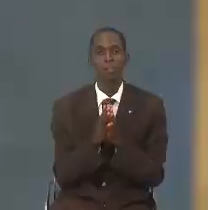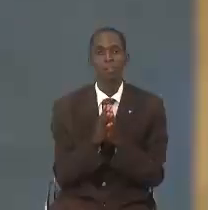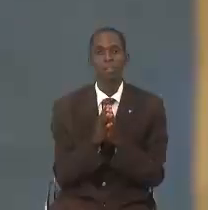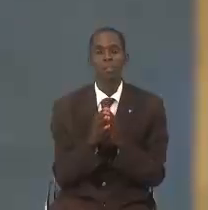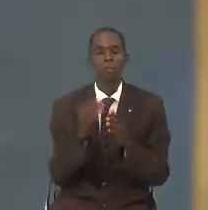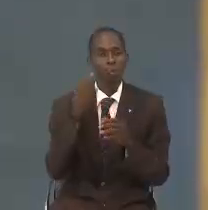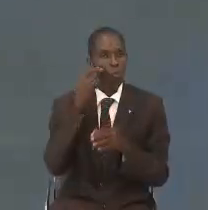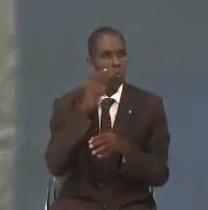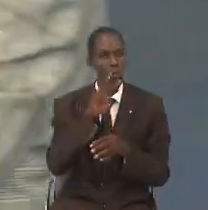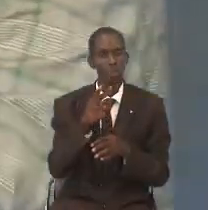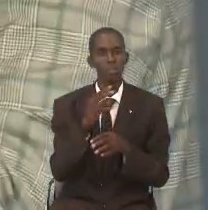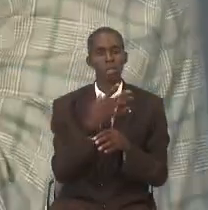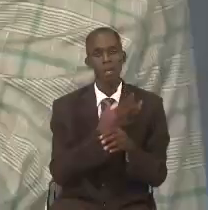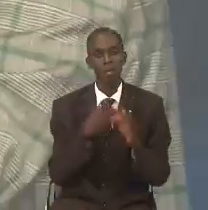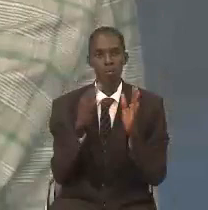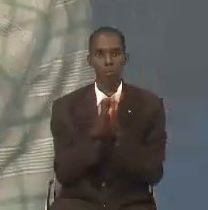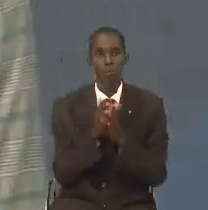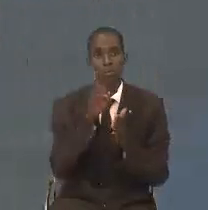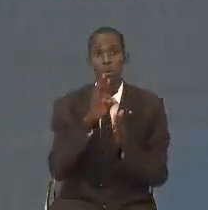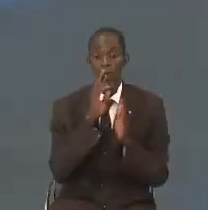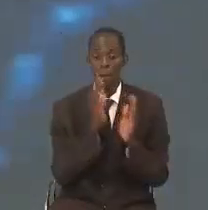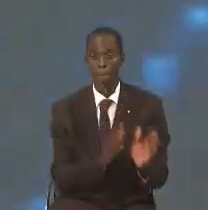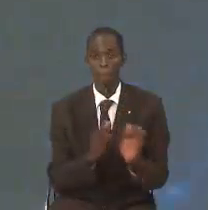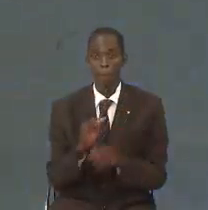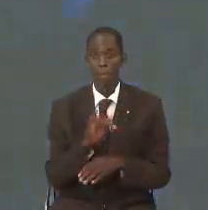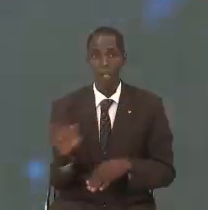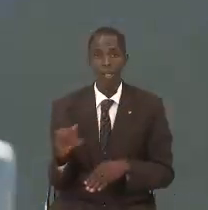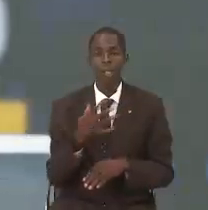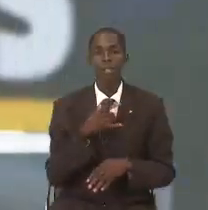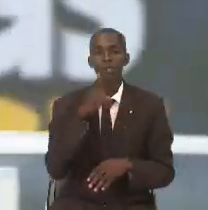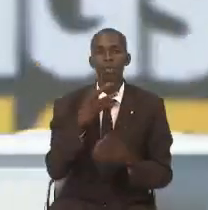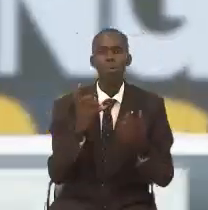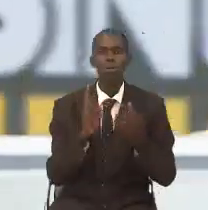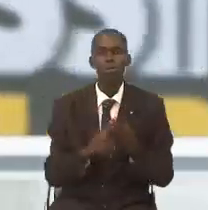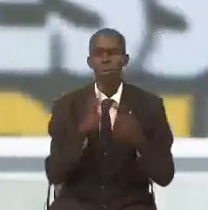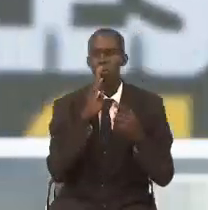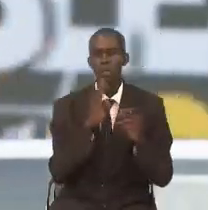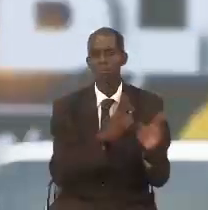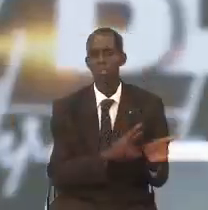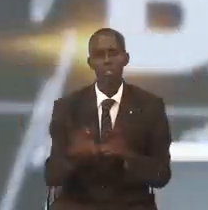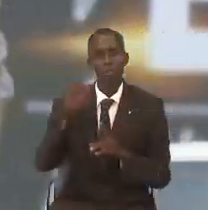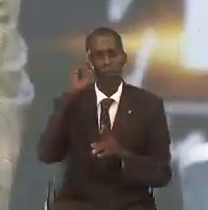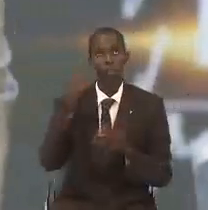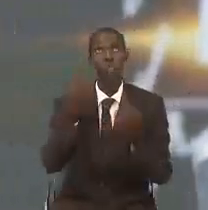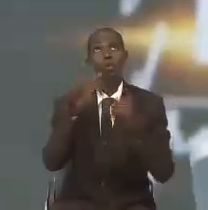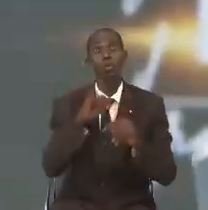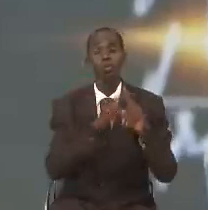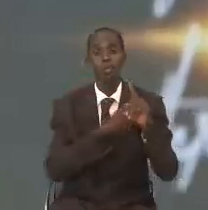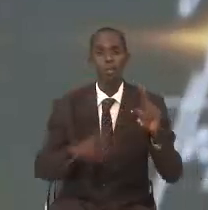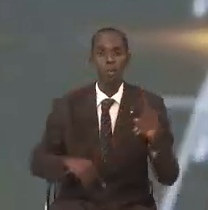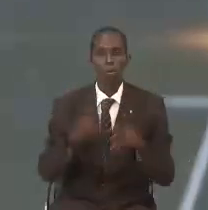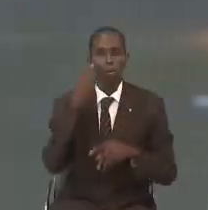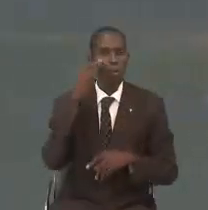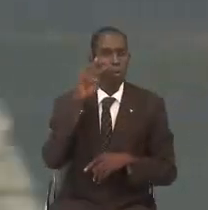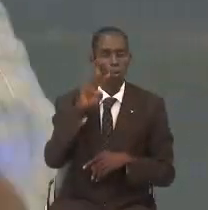pray. You are preparing and you want to get ready for the coming of the Lord. Watch